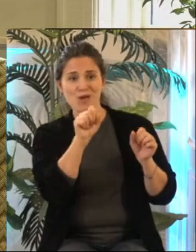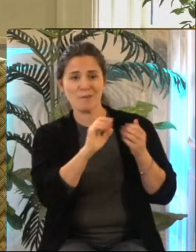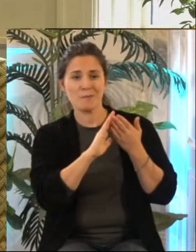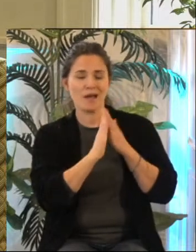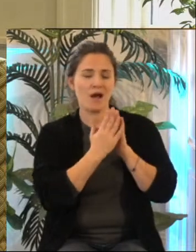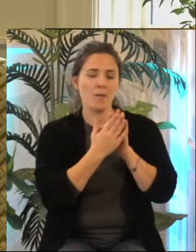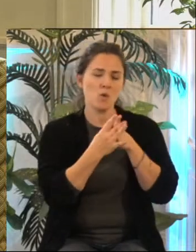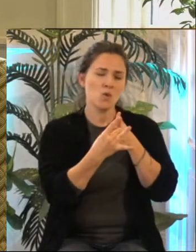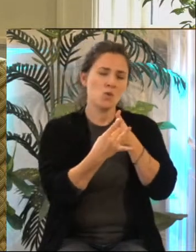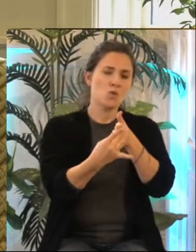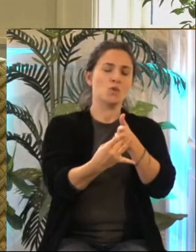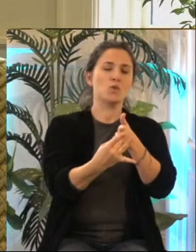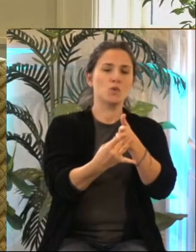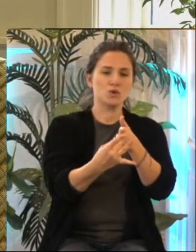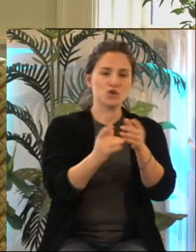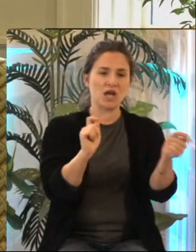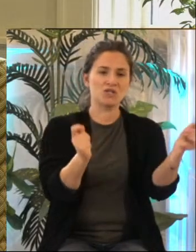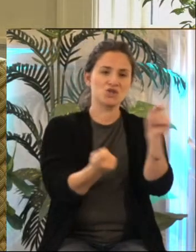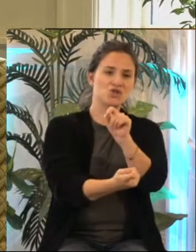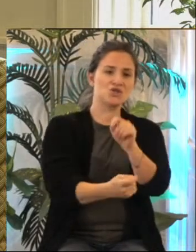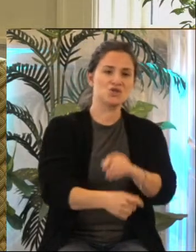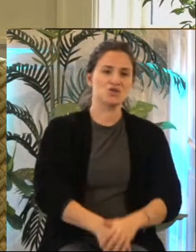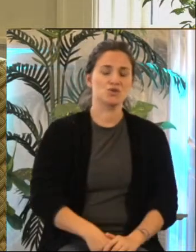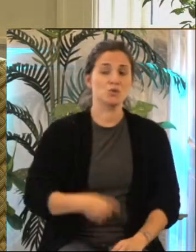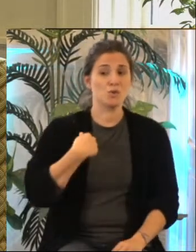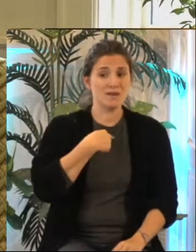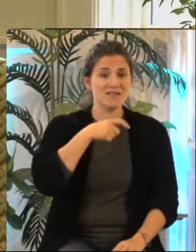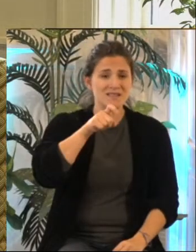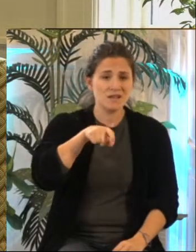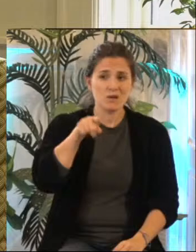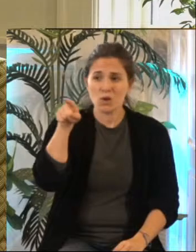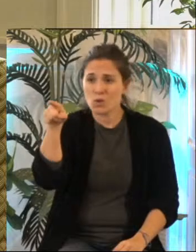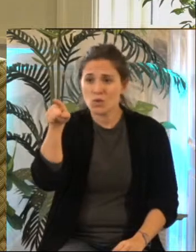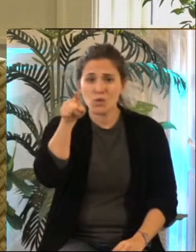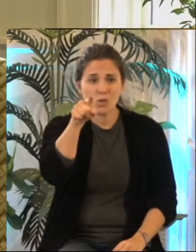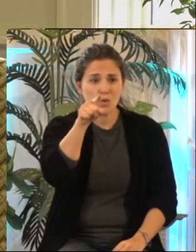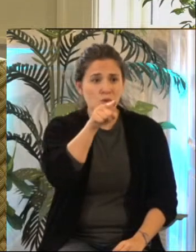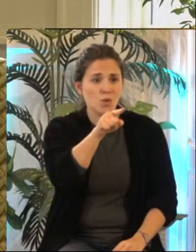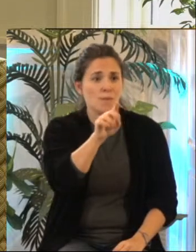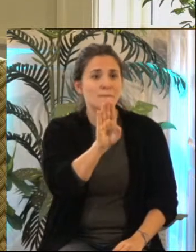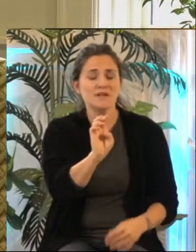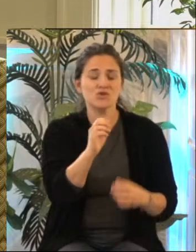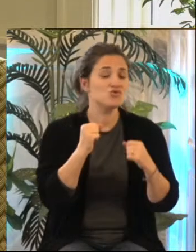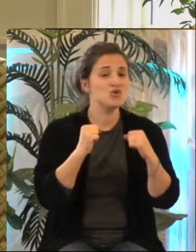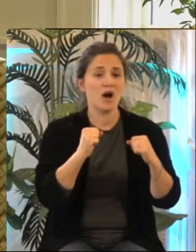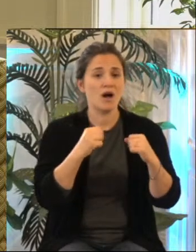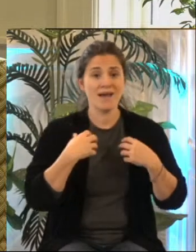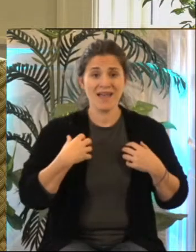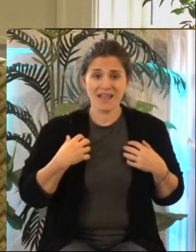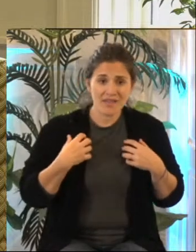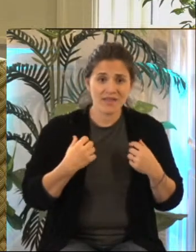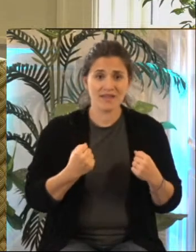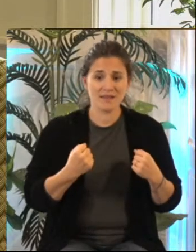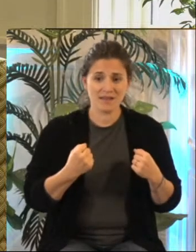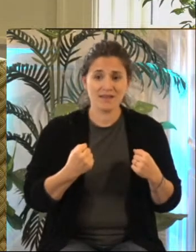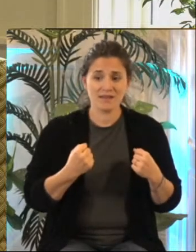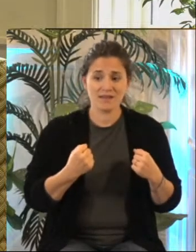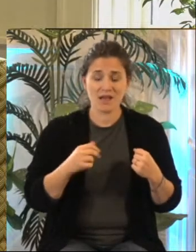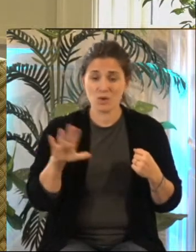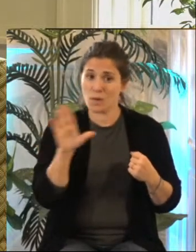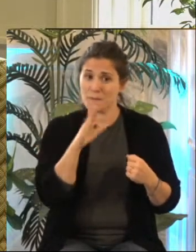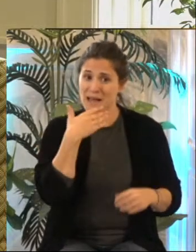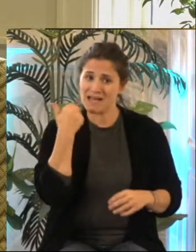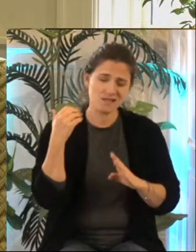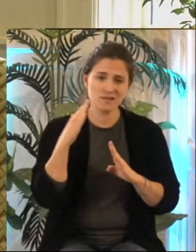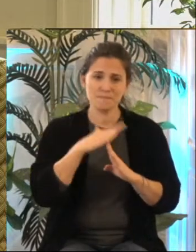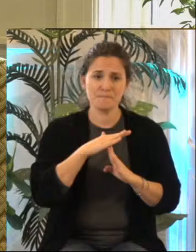Our community and our country need you right now to be strong, to be healthy, to be at your best. And we're going to